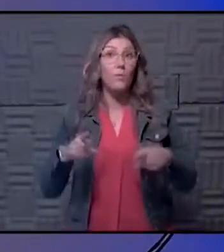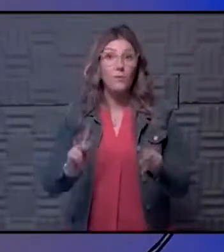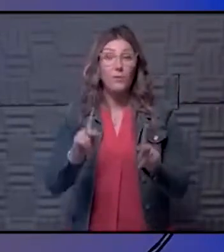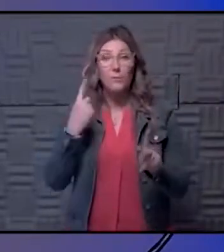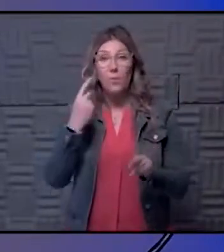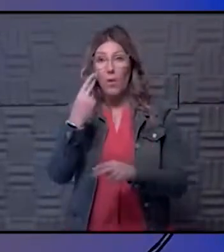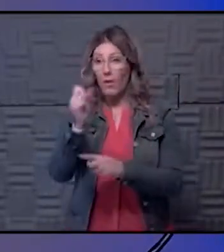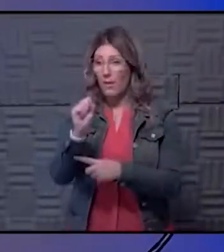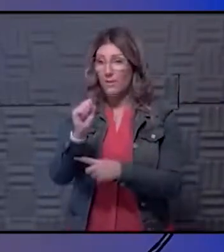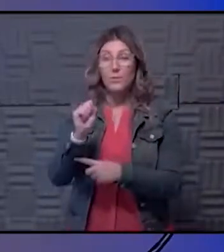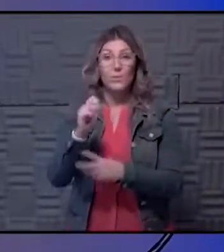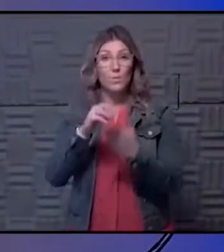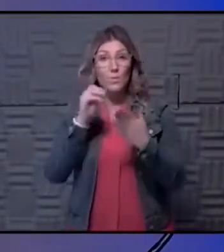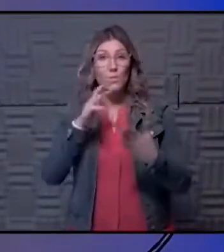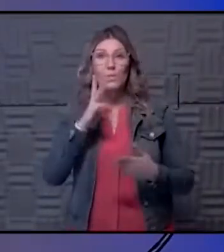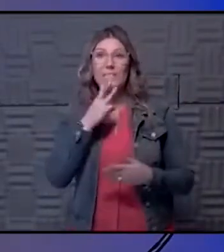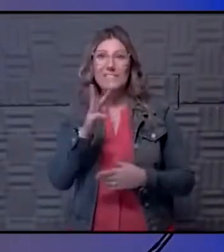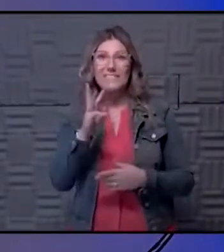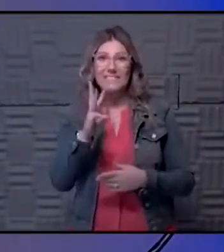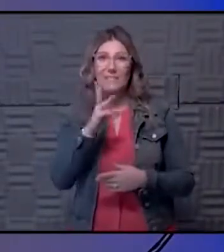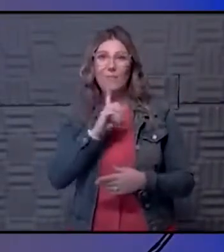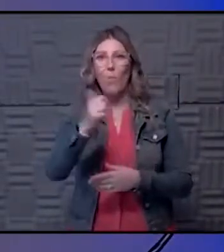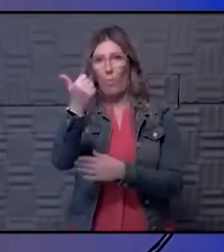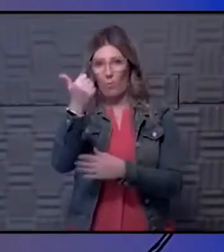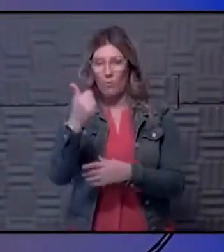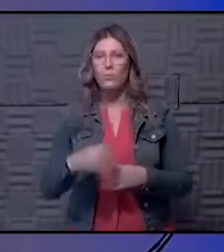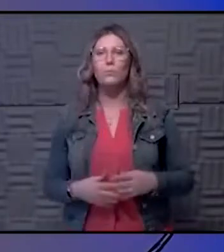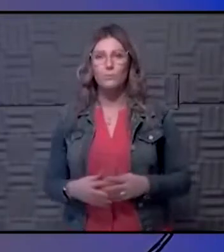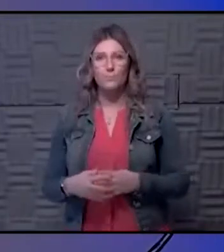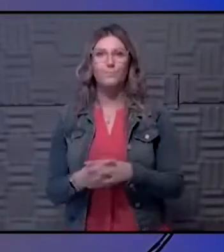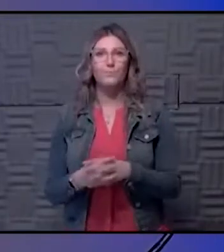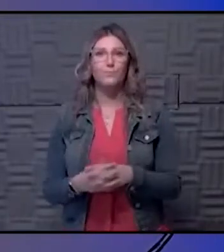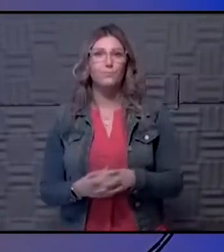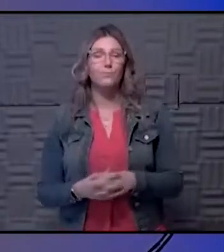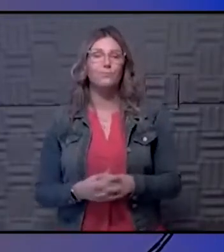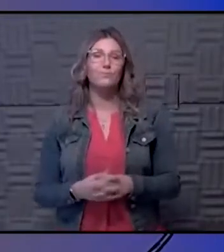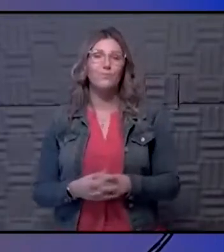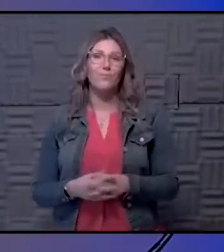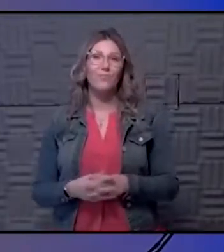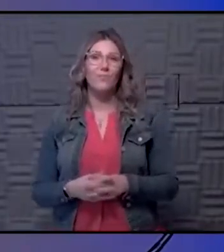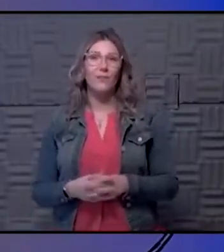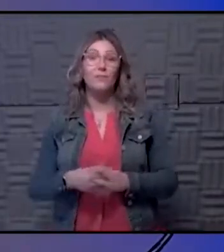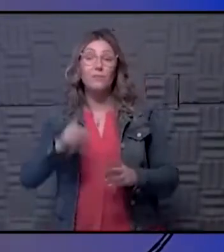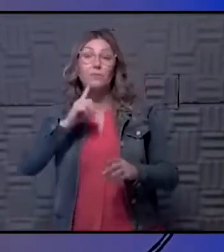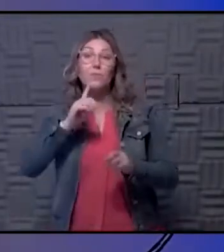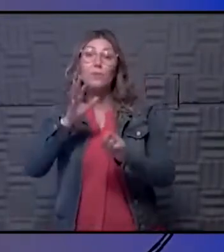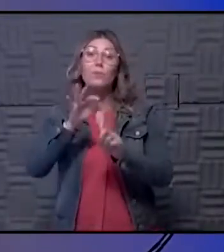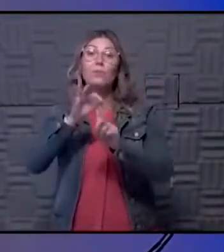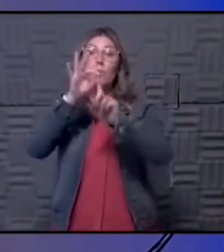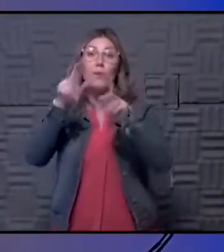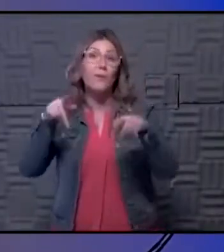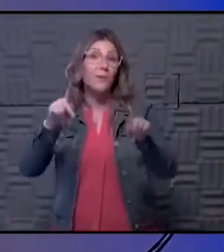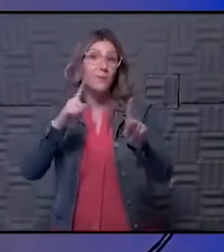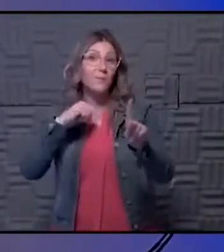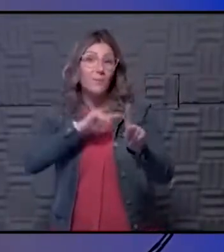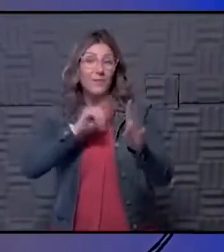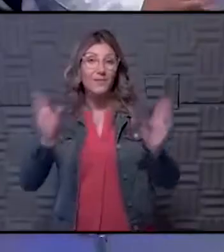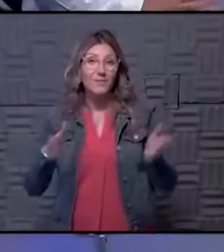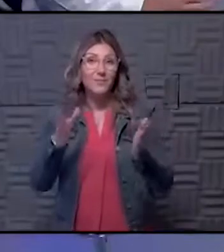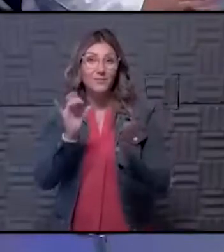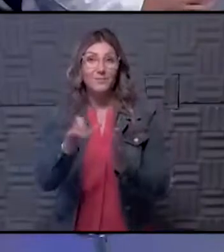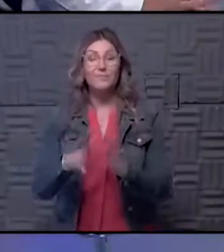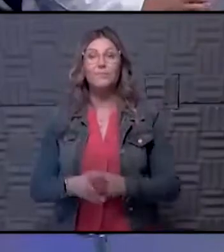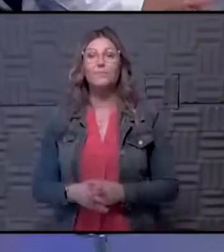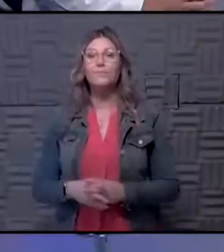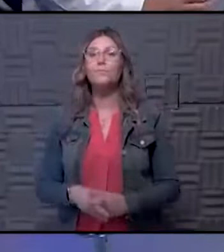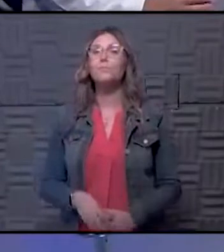students 16 and over to be a part of that. And it's a very unique opportunity. So we would encourage that.